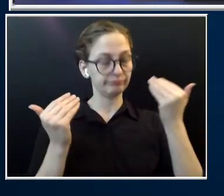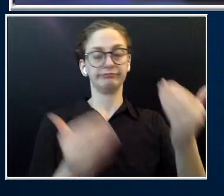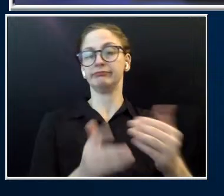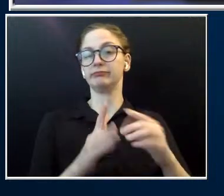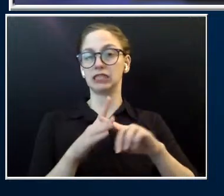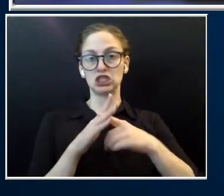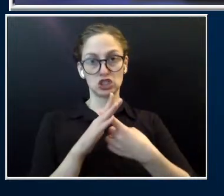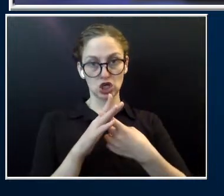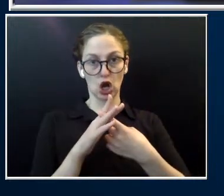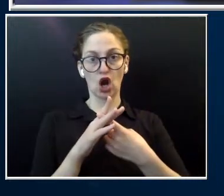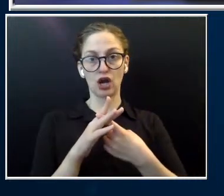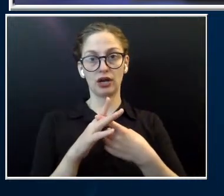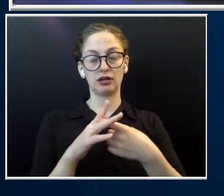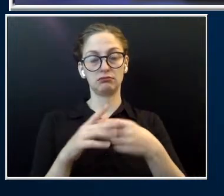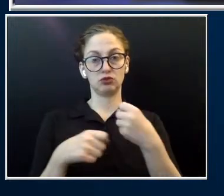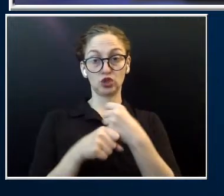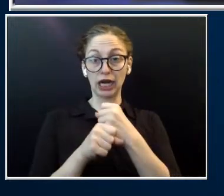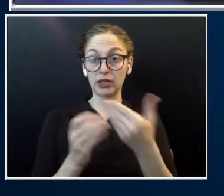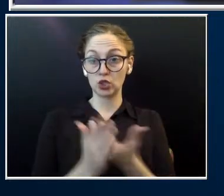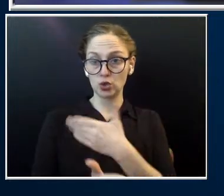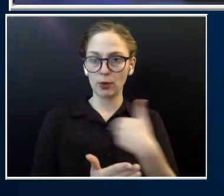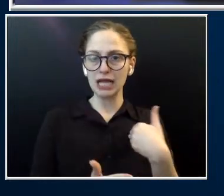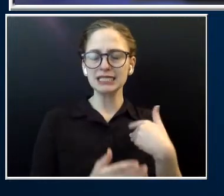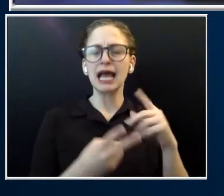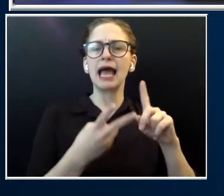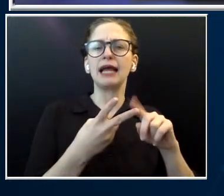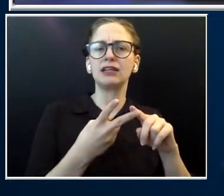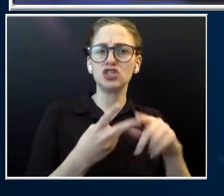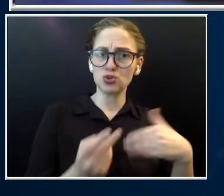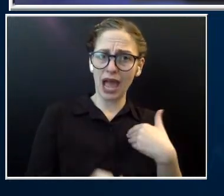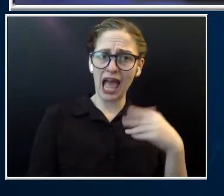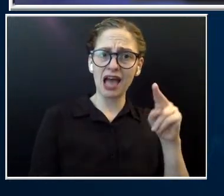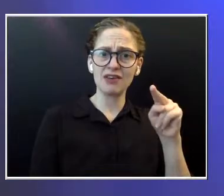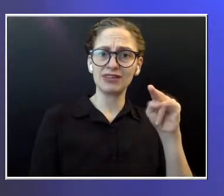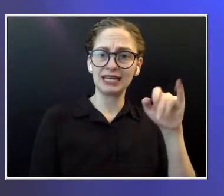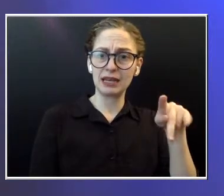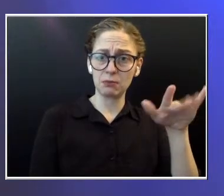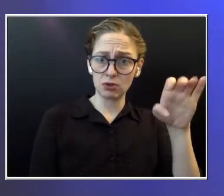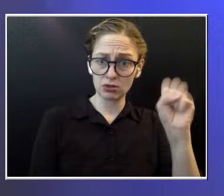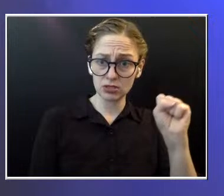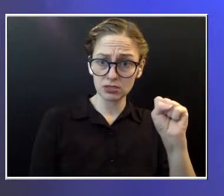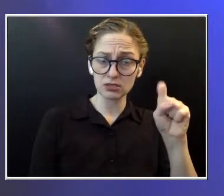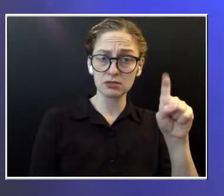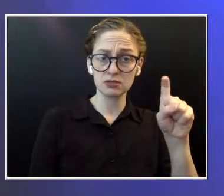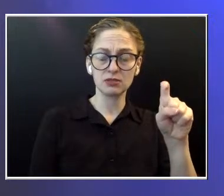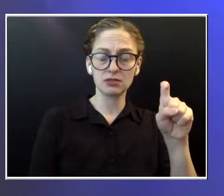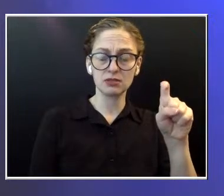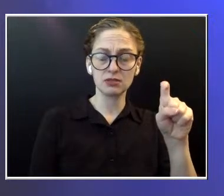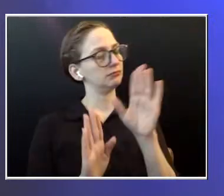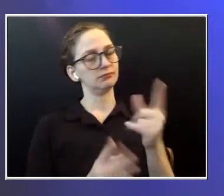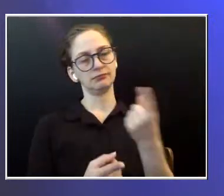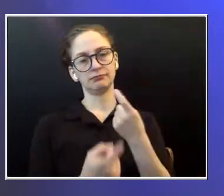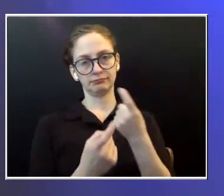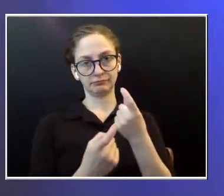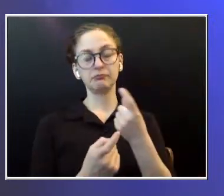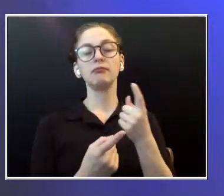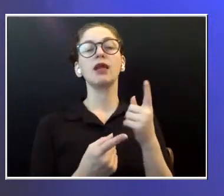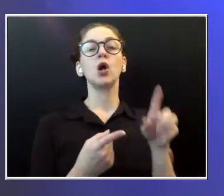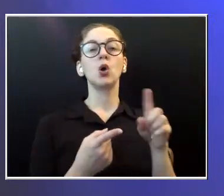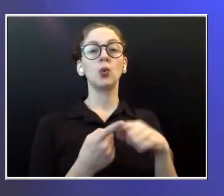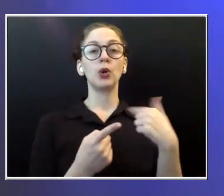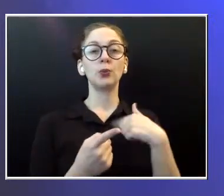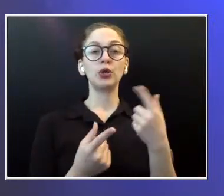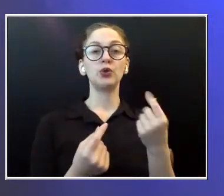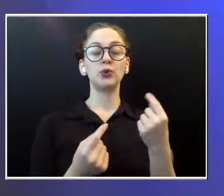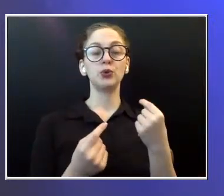there nipples? Yeah, these are all great questions. And that's why when we do it for risk reduction, so we also offer deep